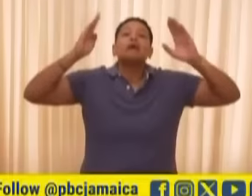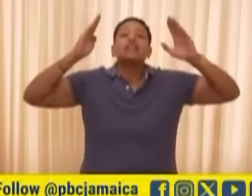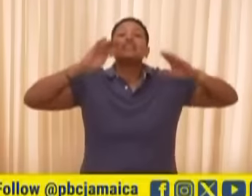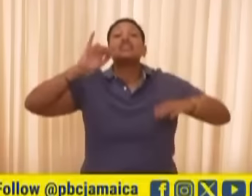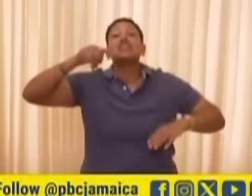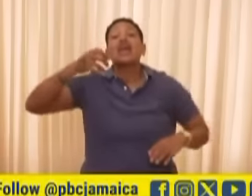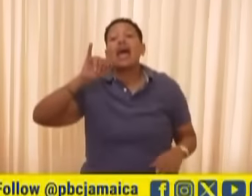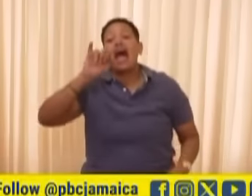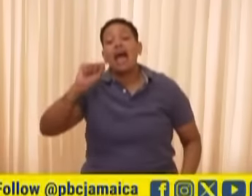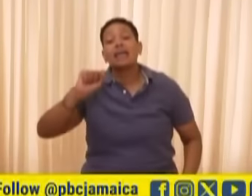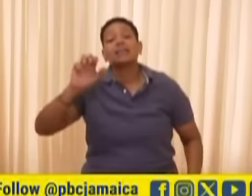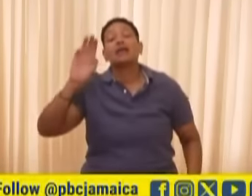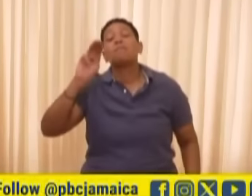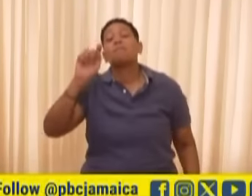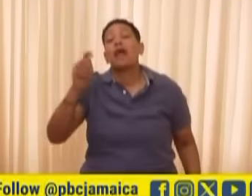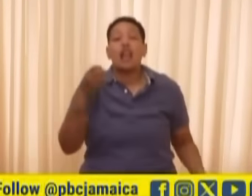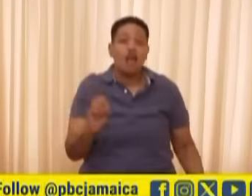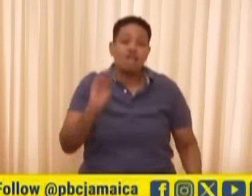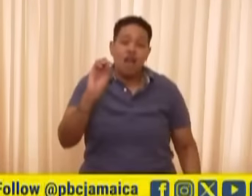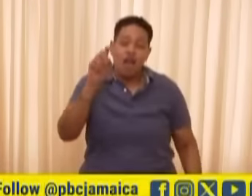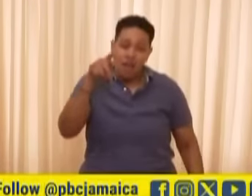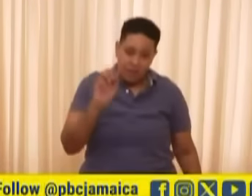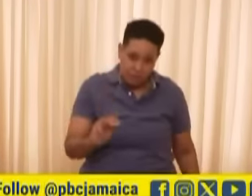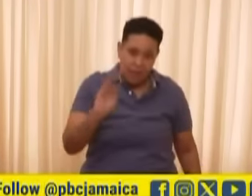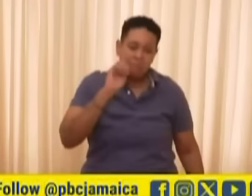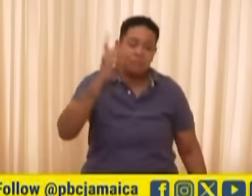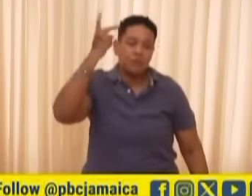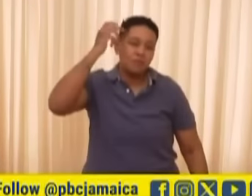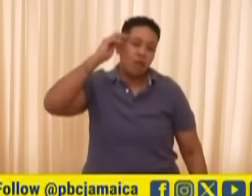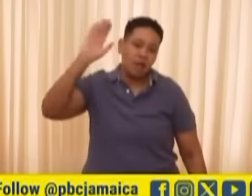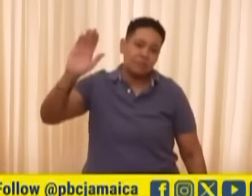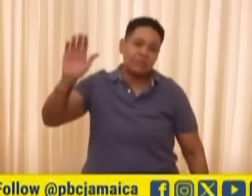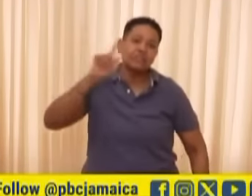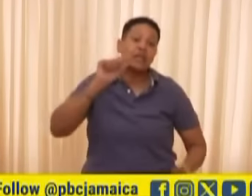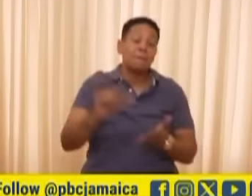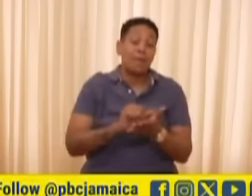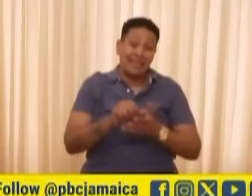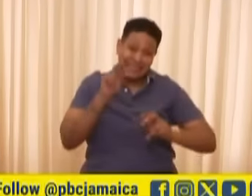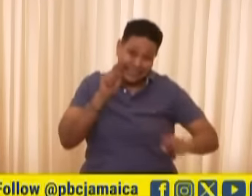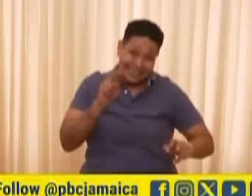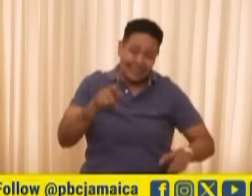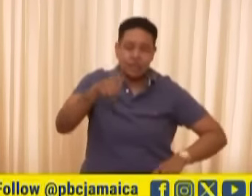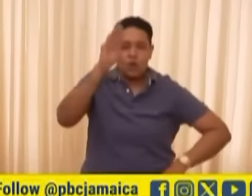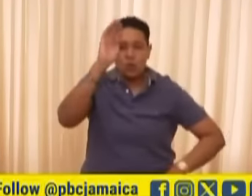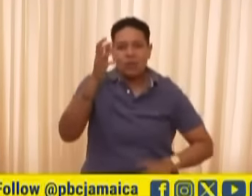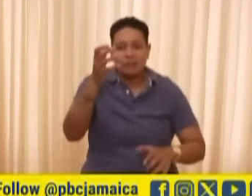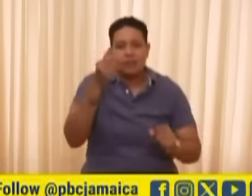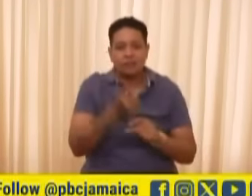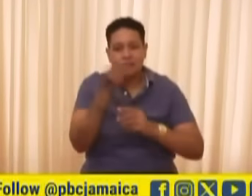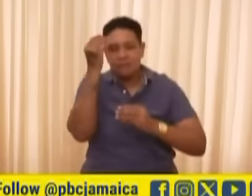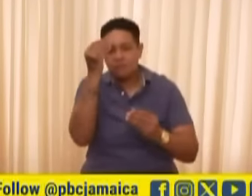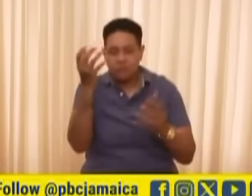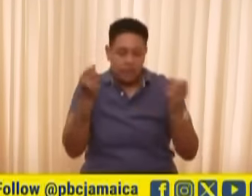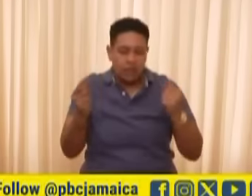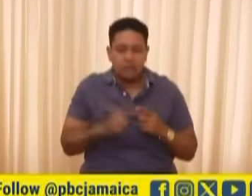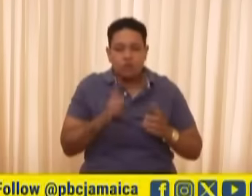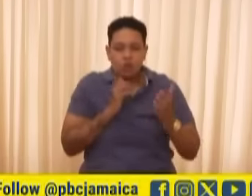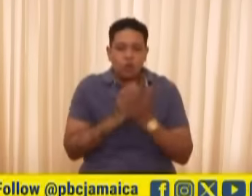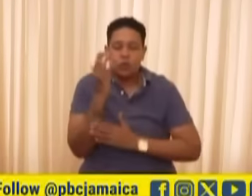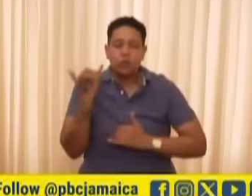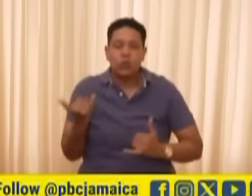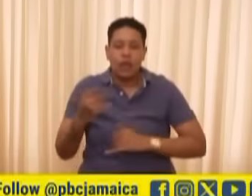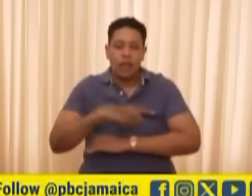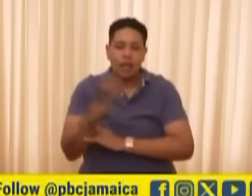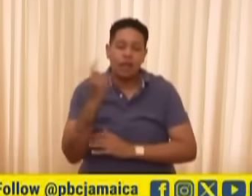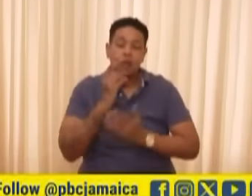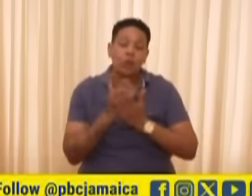attention to GIS, Met Office, ODPEM, the Prime Minister's page. You will be getting information throughout today,